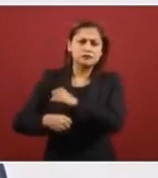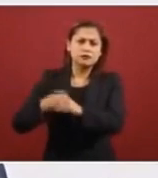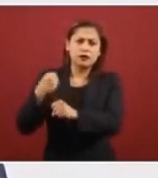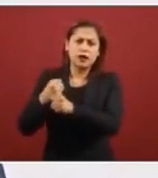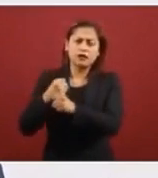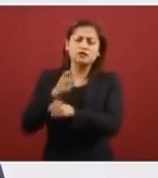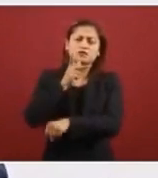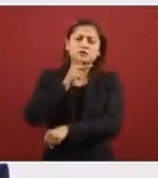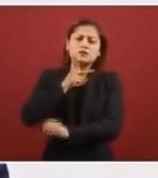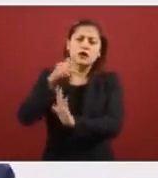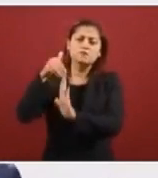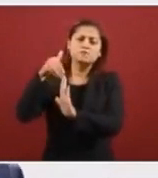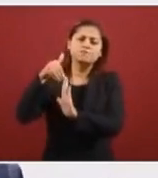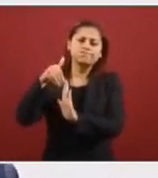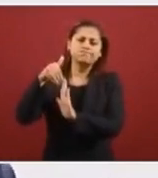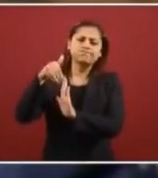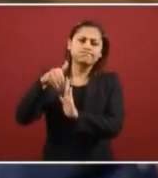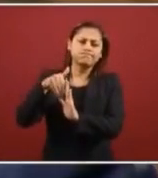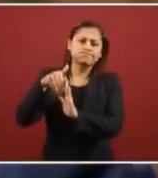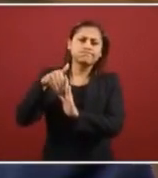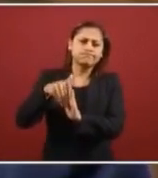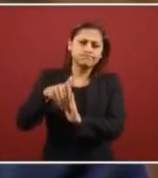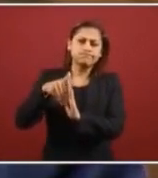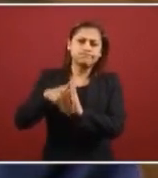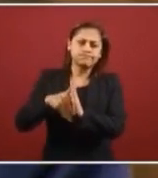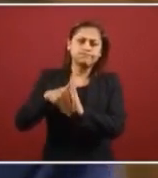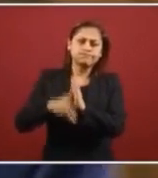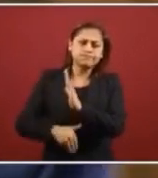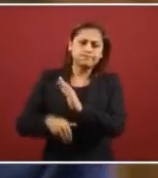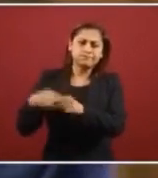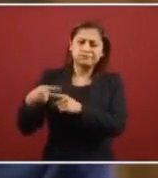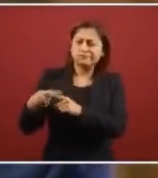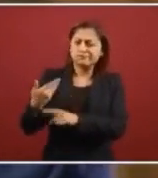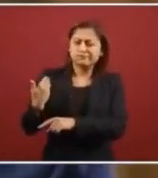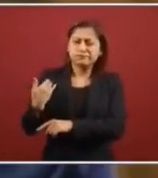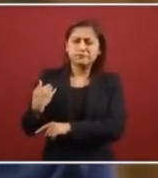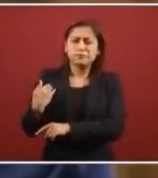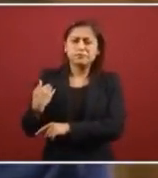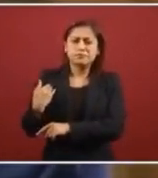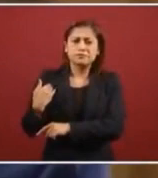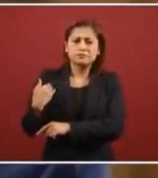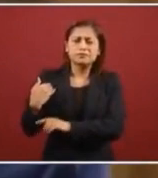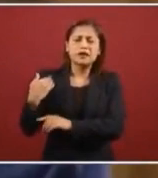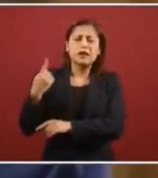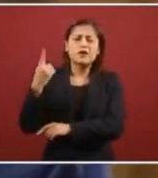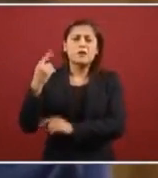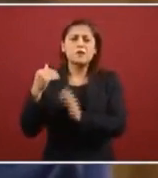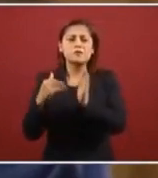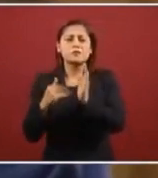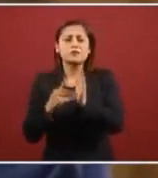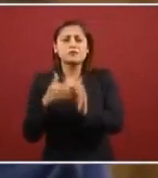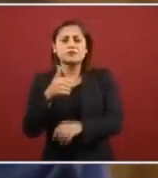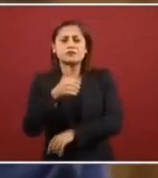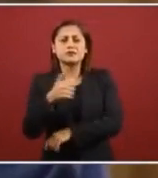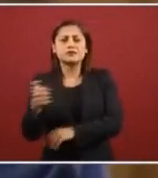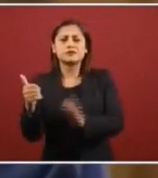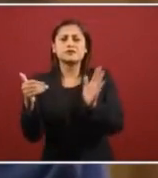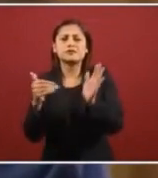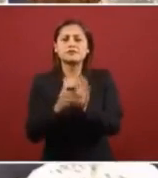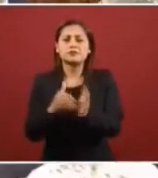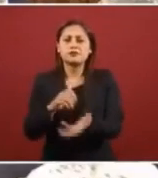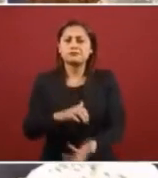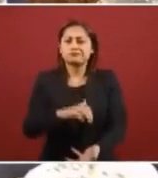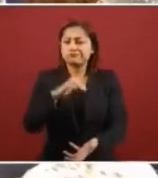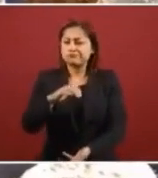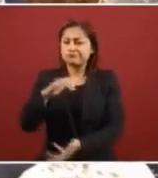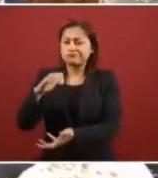declining up until the point of 1 million six hundred seventeen thousand